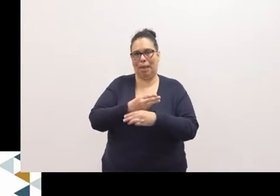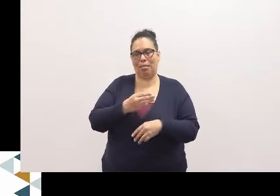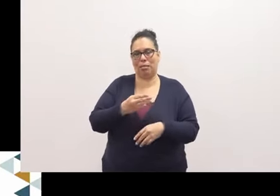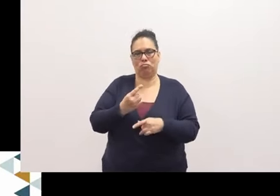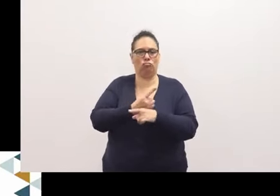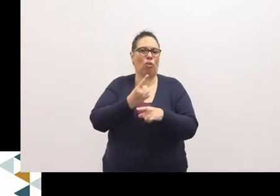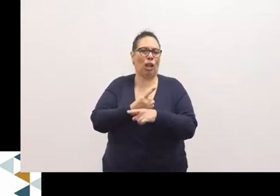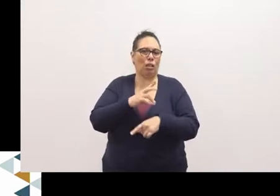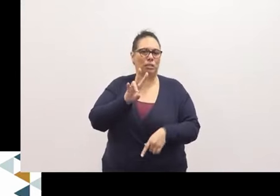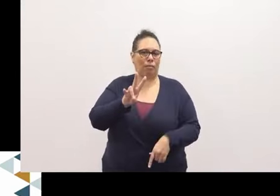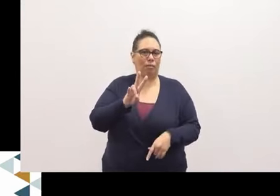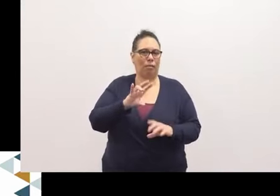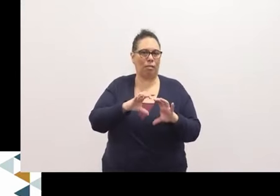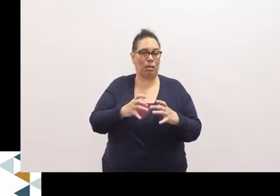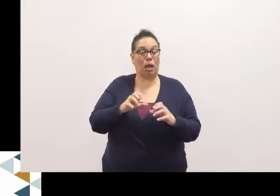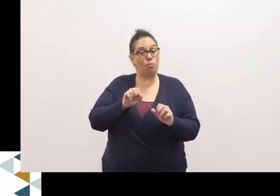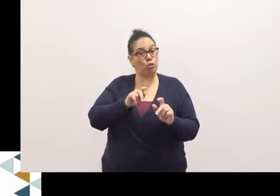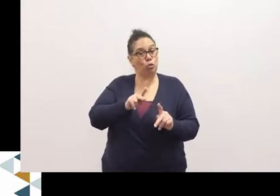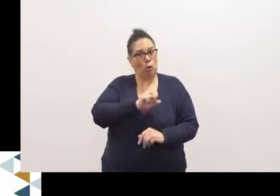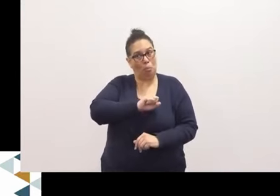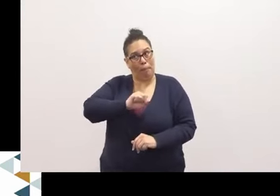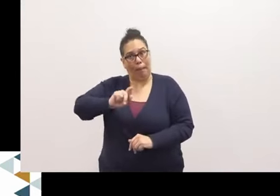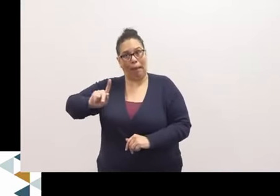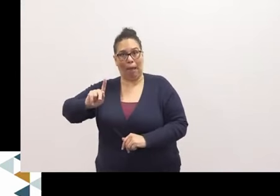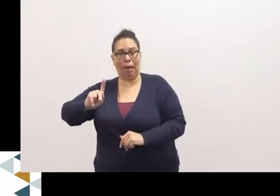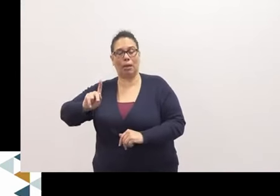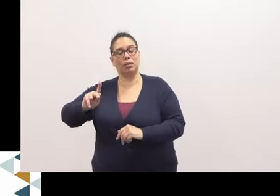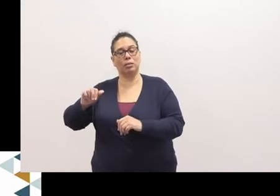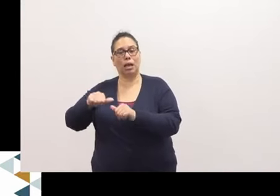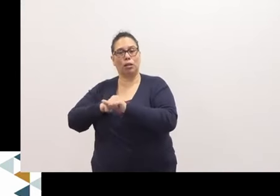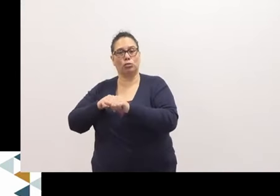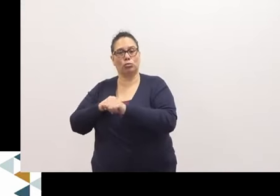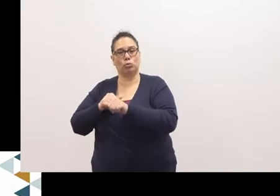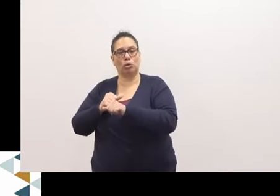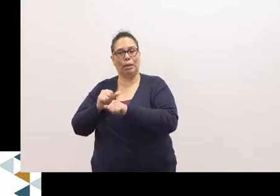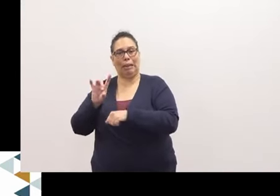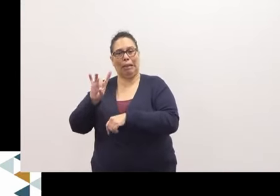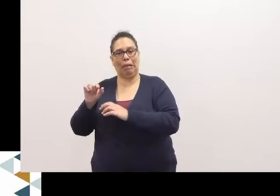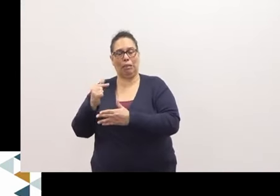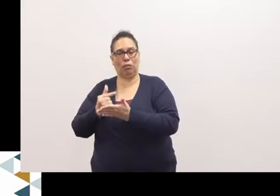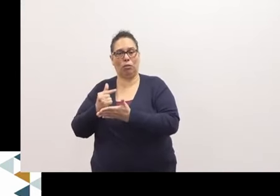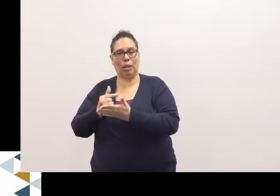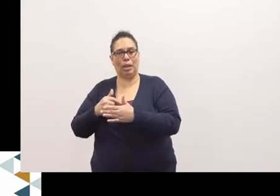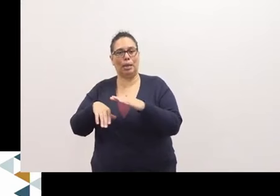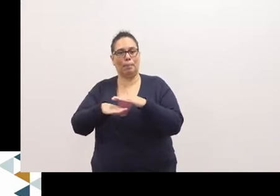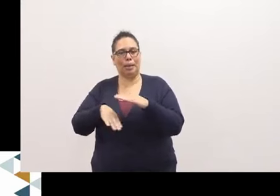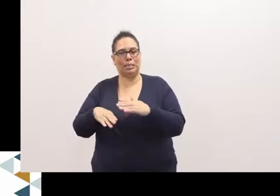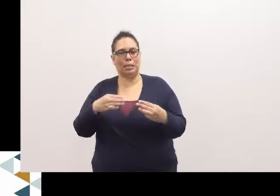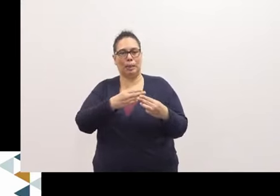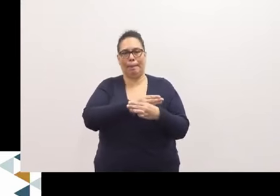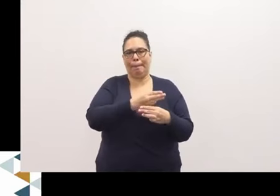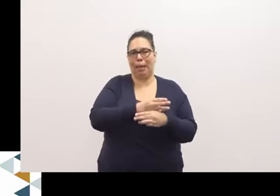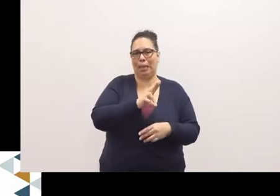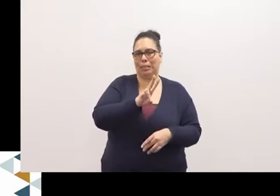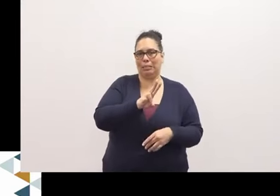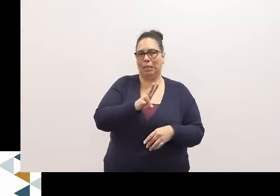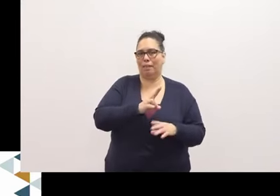class. There is an opportunity for them to get back into algebra based on their Math 7 performance.